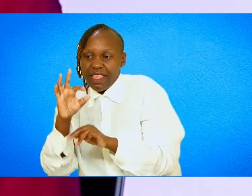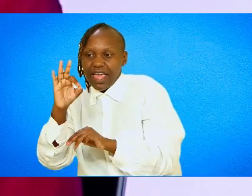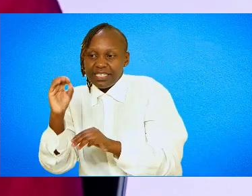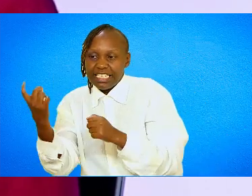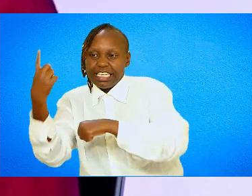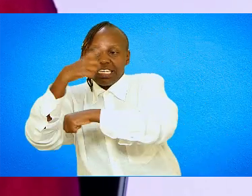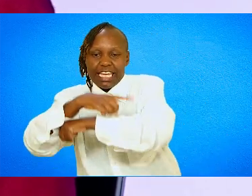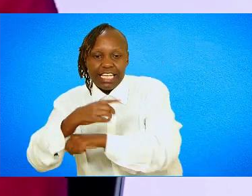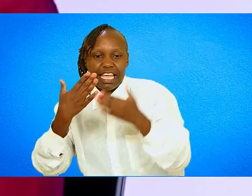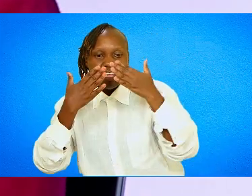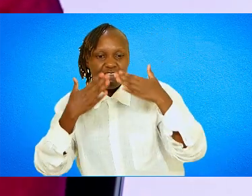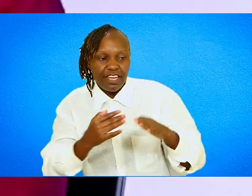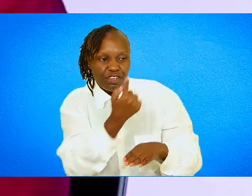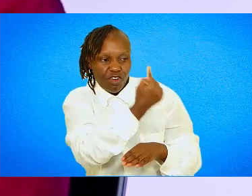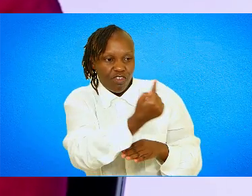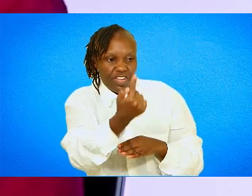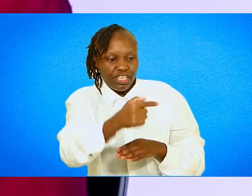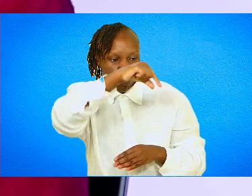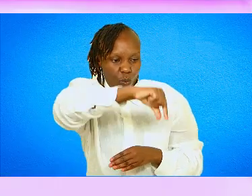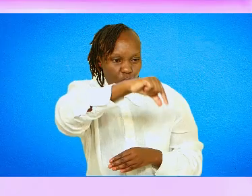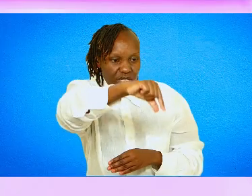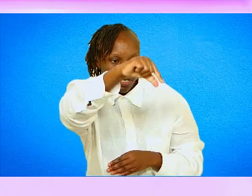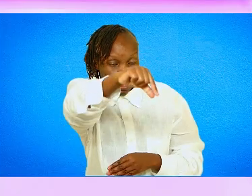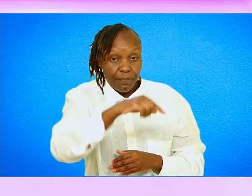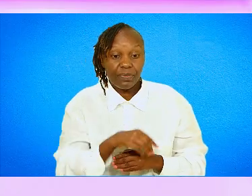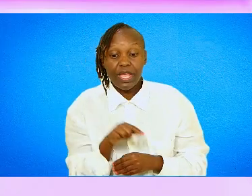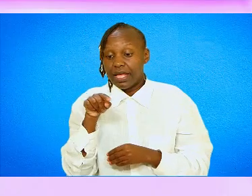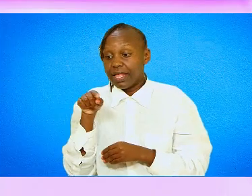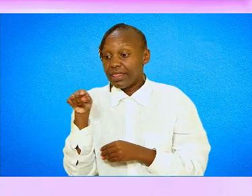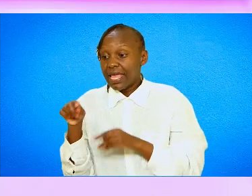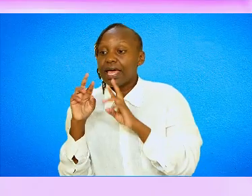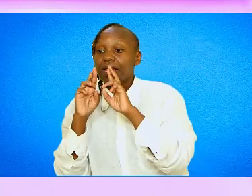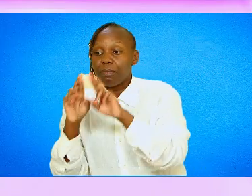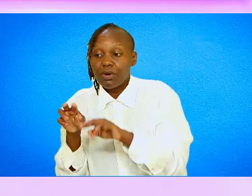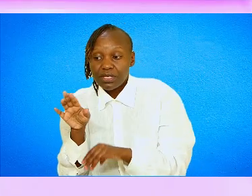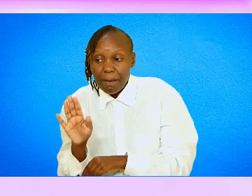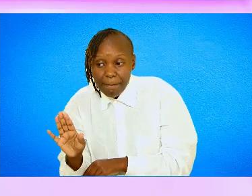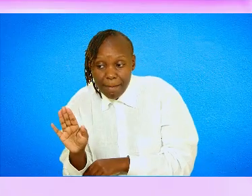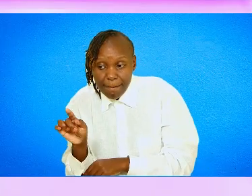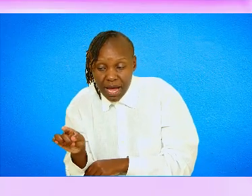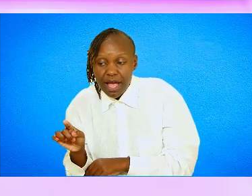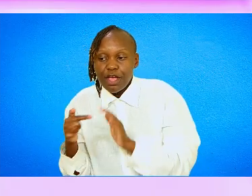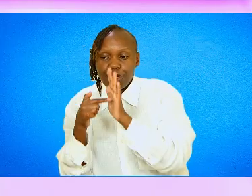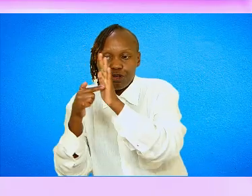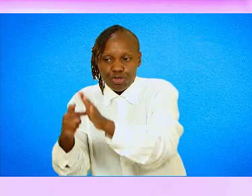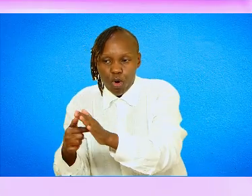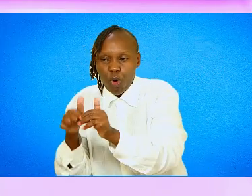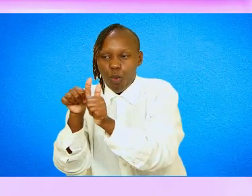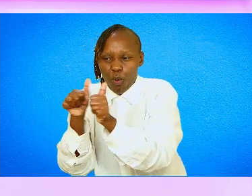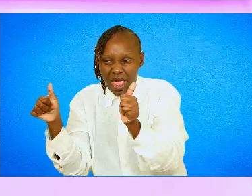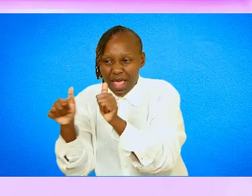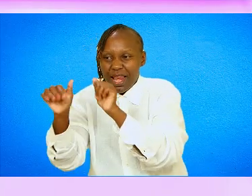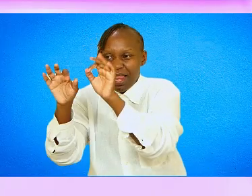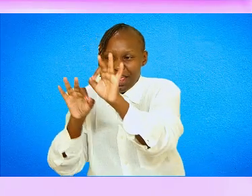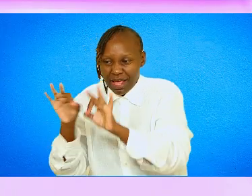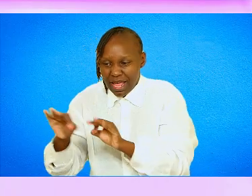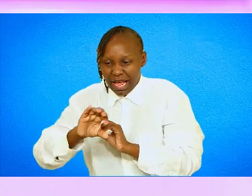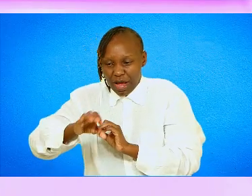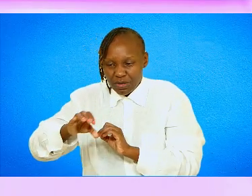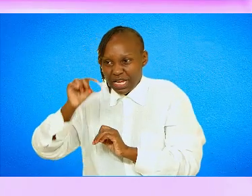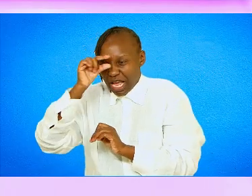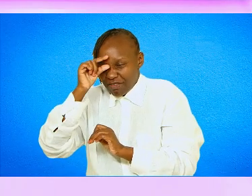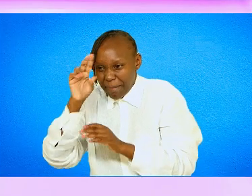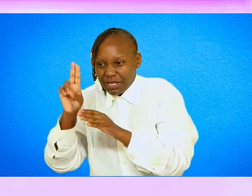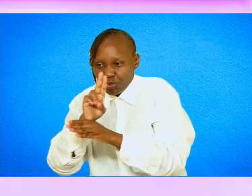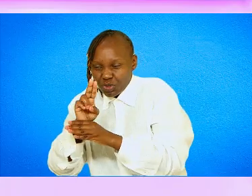after the end of each quarter. This report shows how well the national and county governments are doing